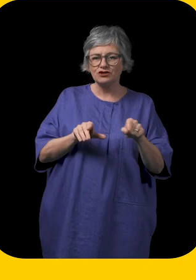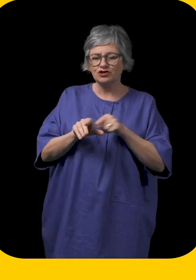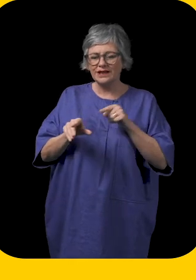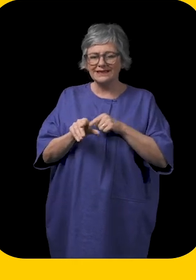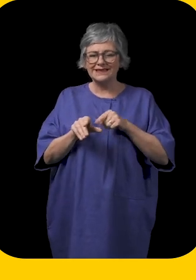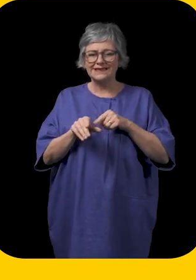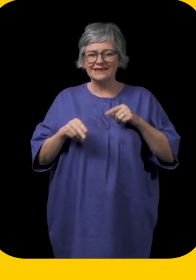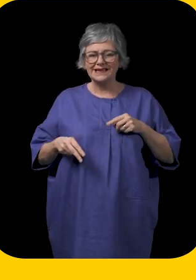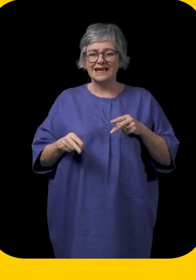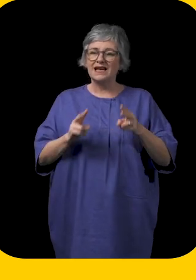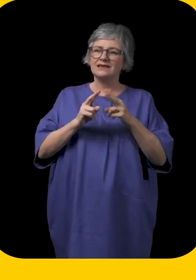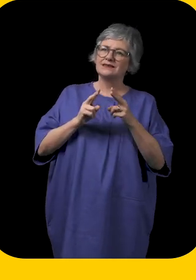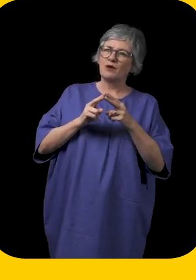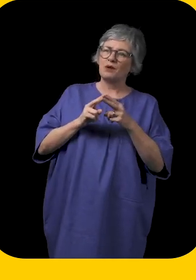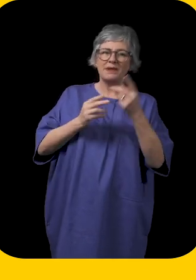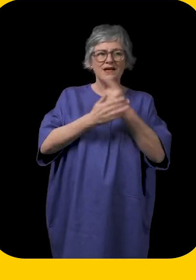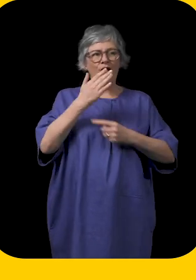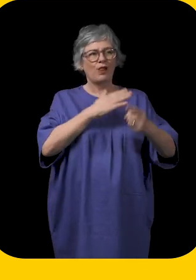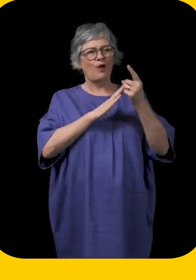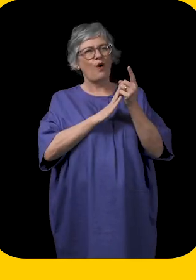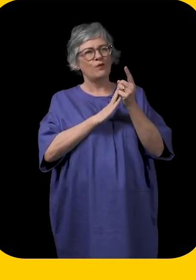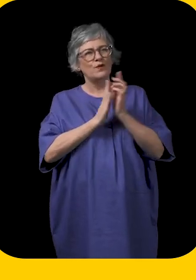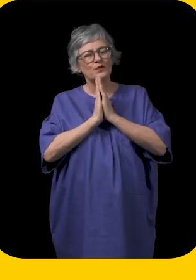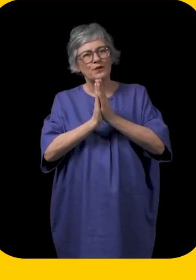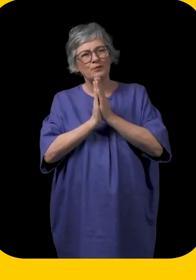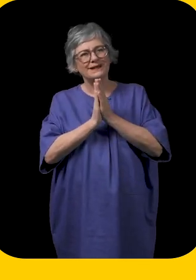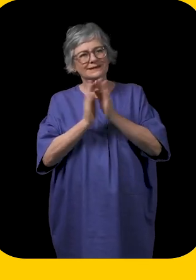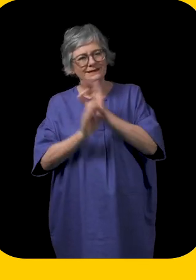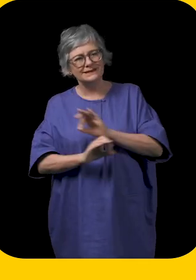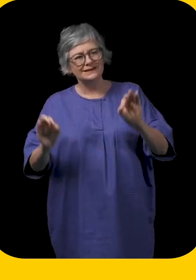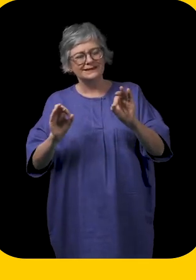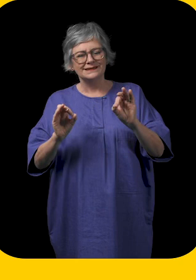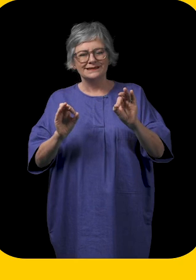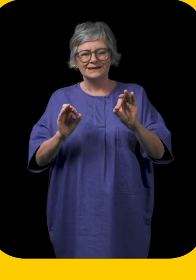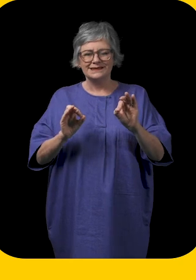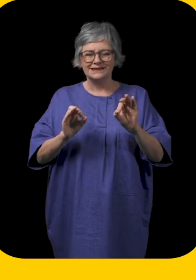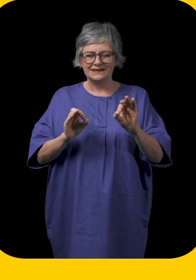year, you know, it's double the being alone during key celebrations as well.